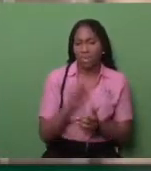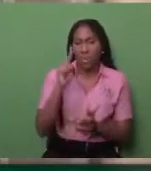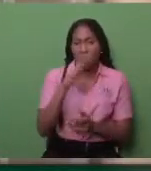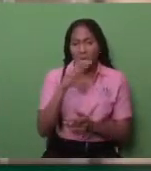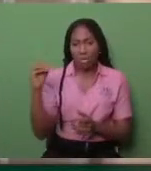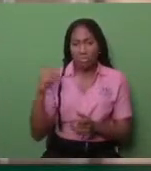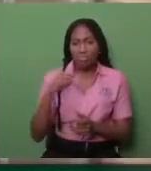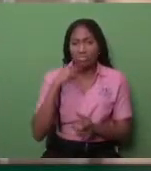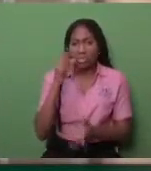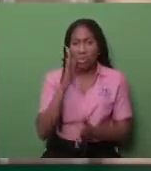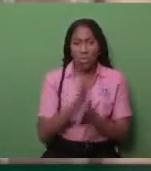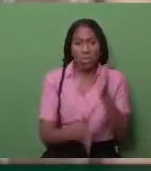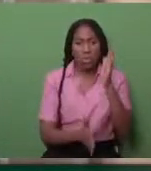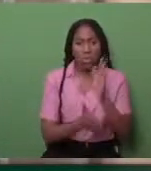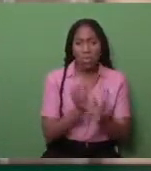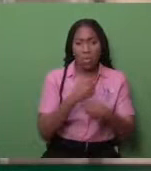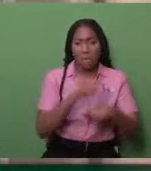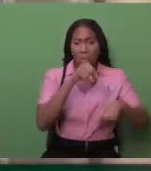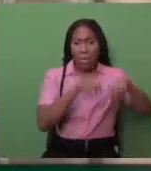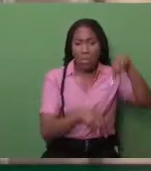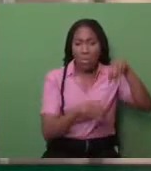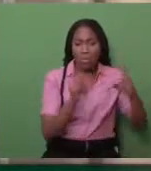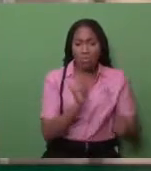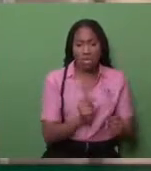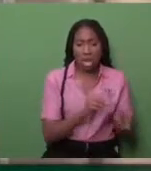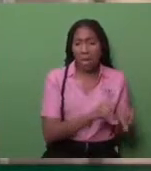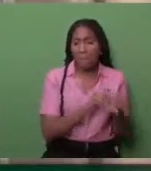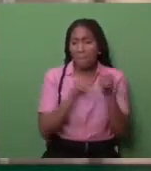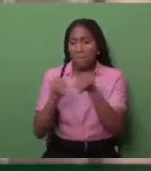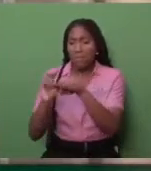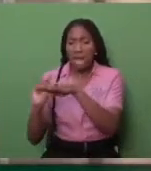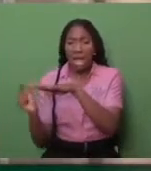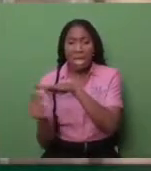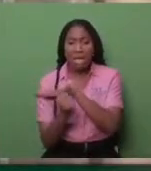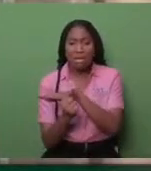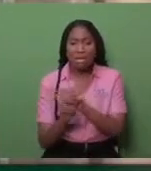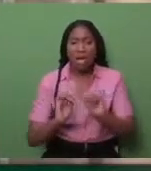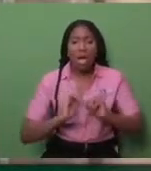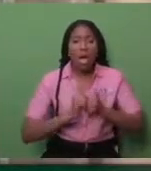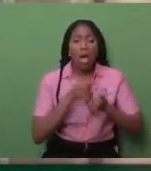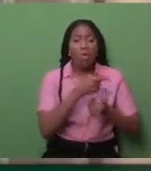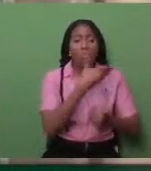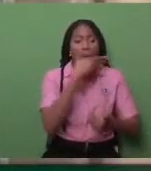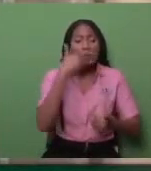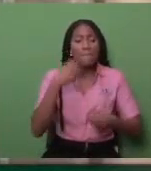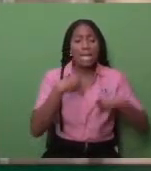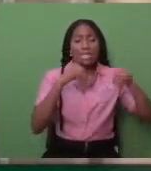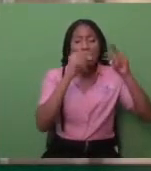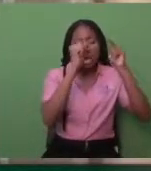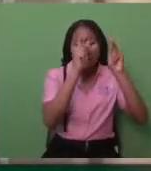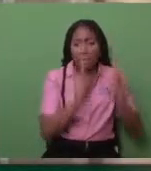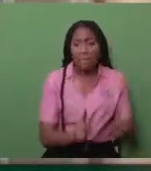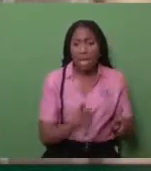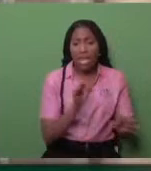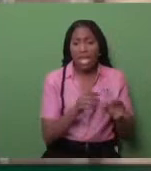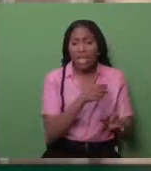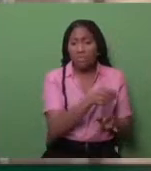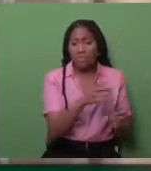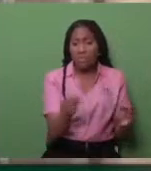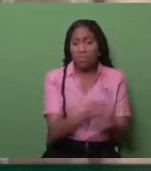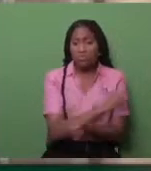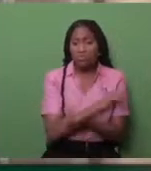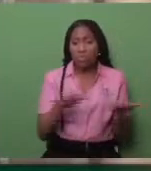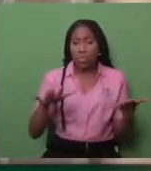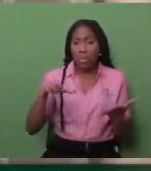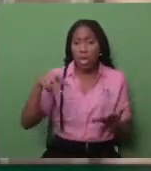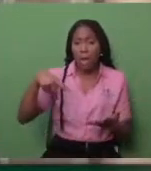to Ghana? How can that be? How can you be the best salesman when you single-handedly destroyed Point Lisas